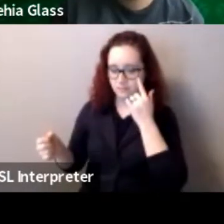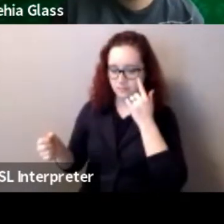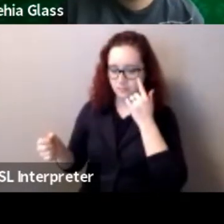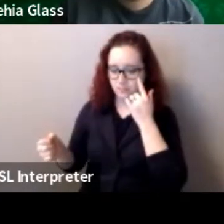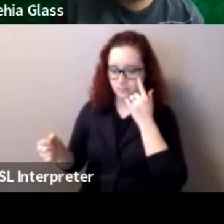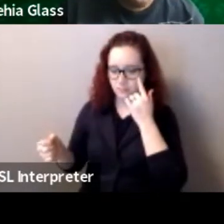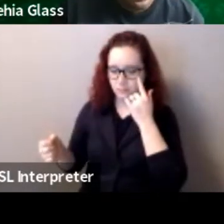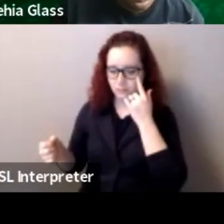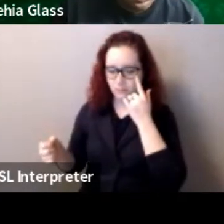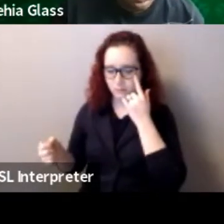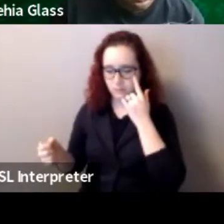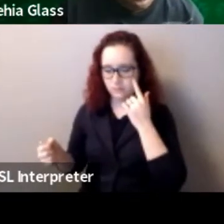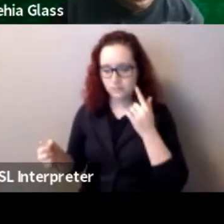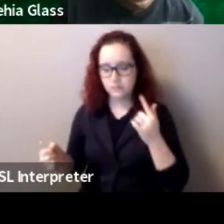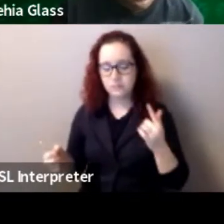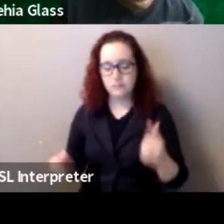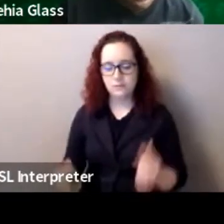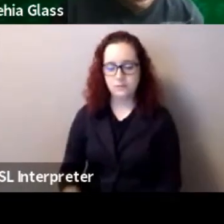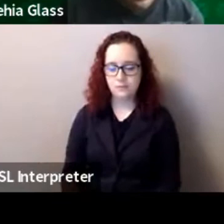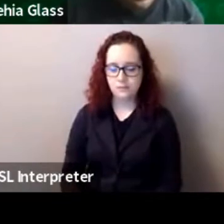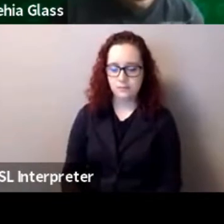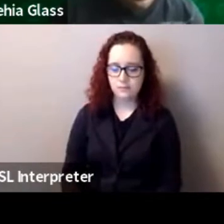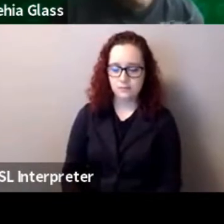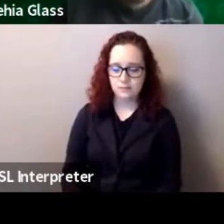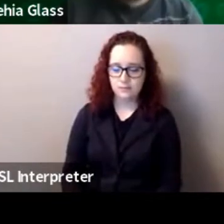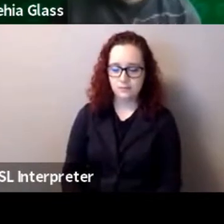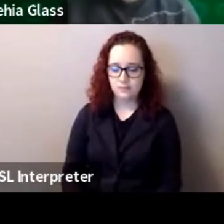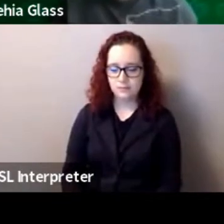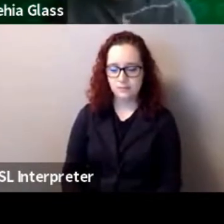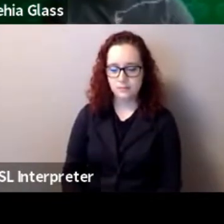So between the annual meetings,